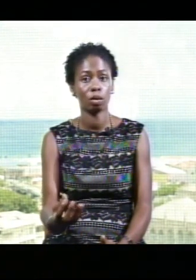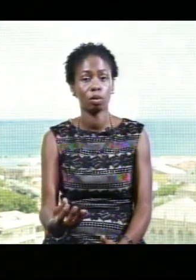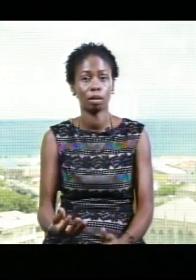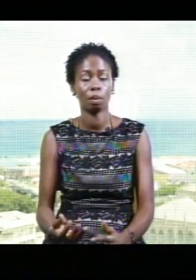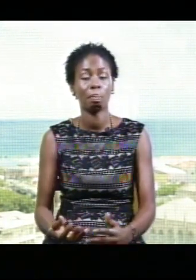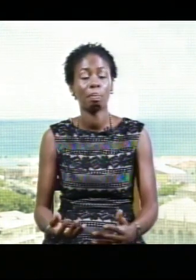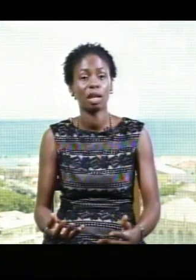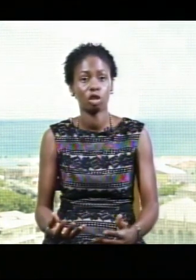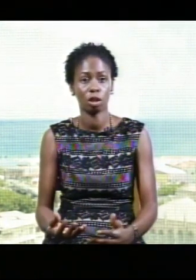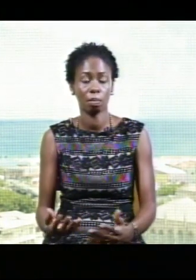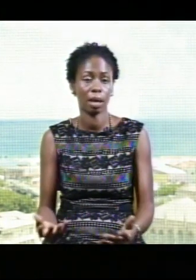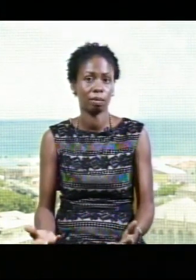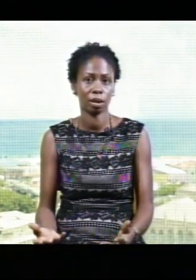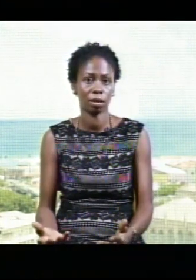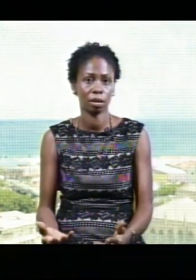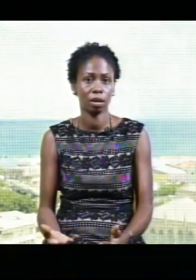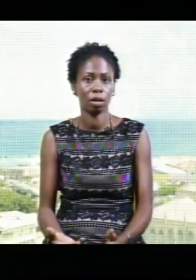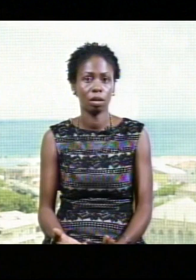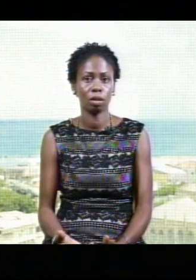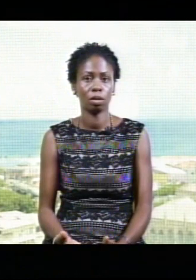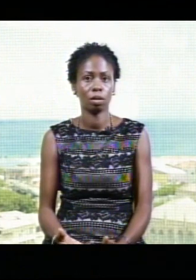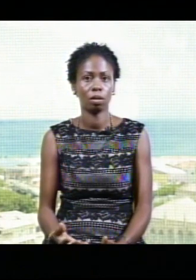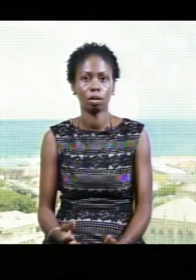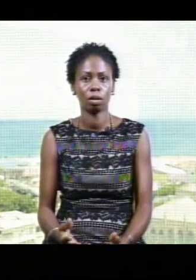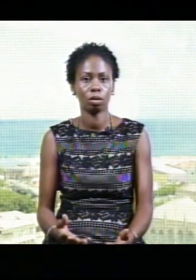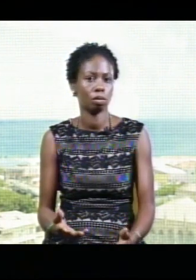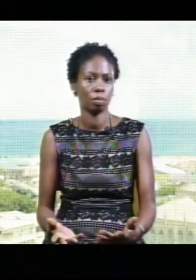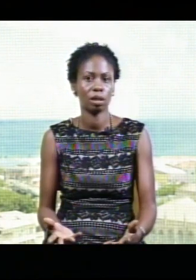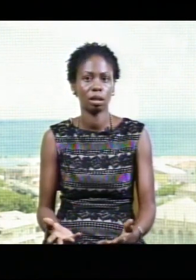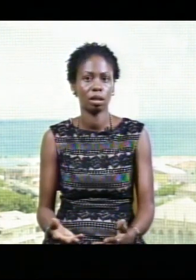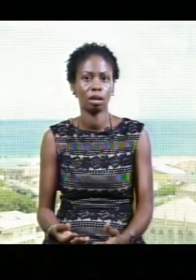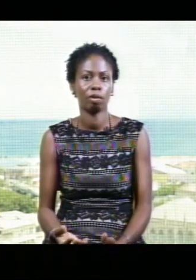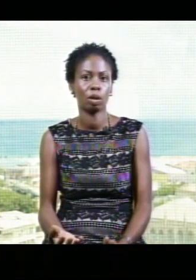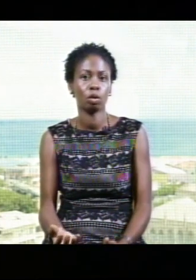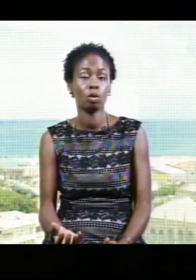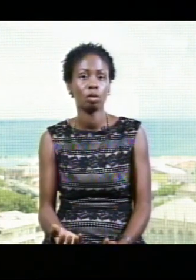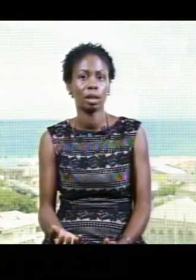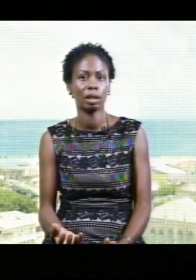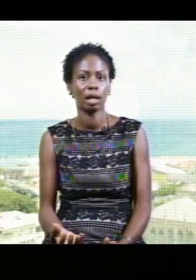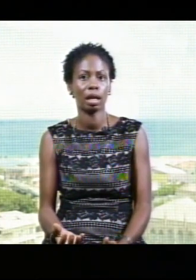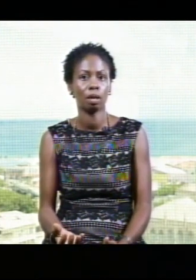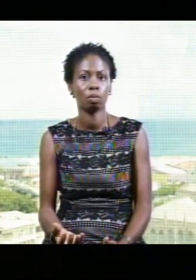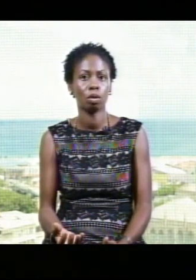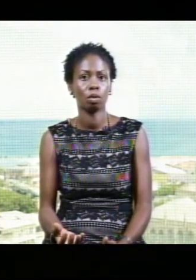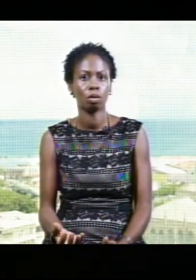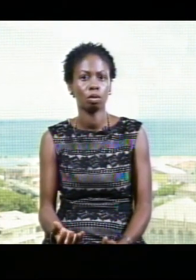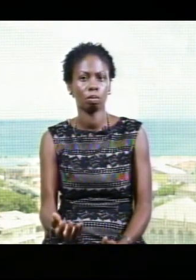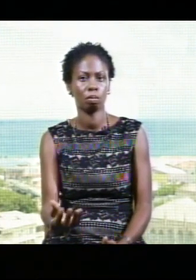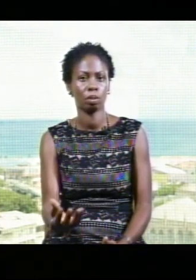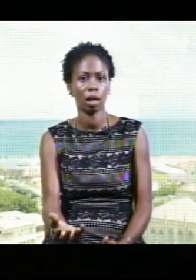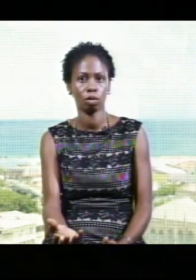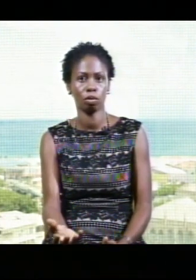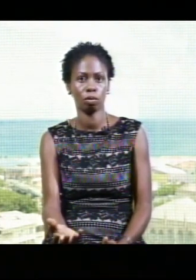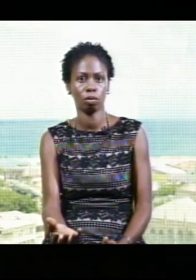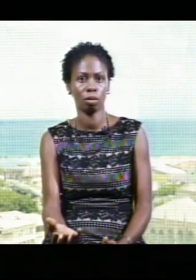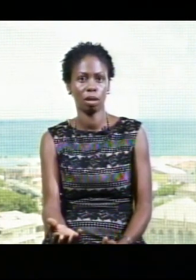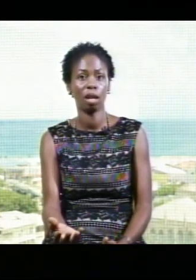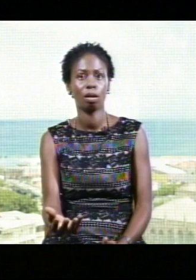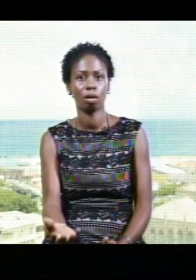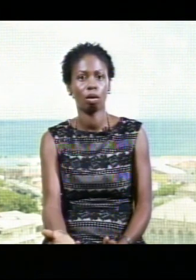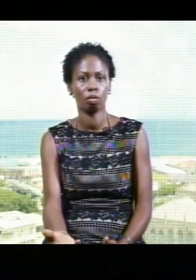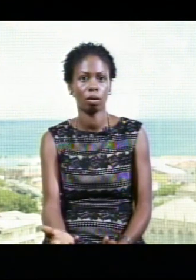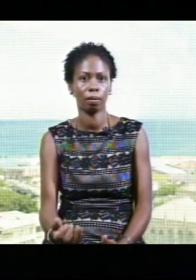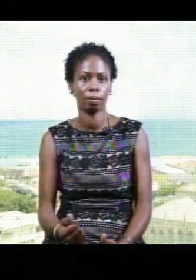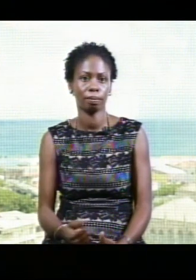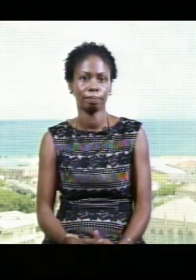retire, it goes as a pension benefit. So basically government use that to help to protect you in